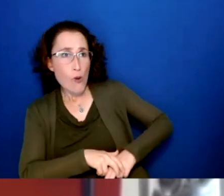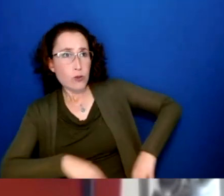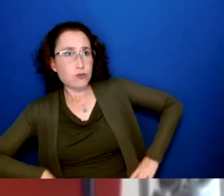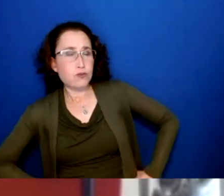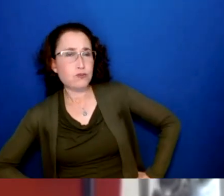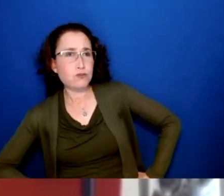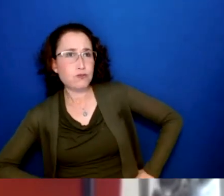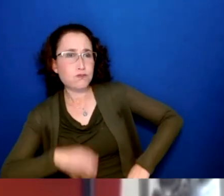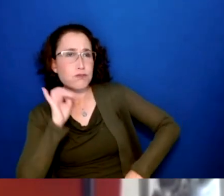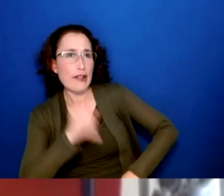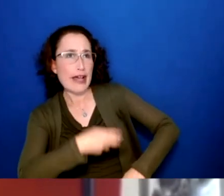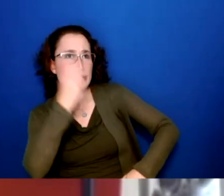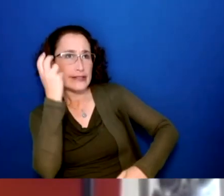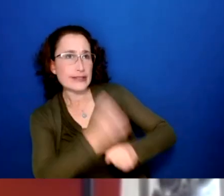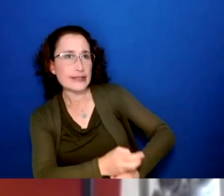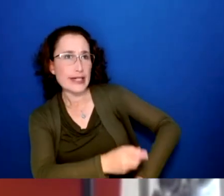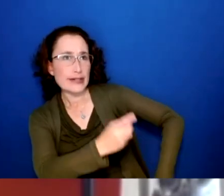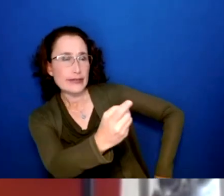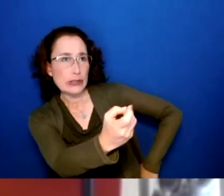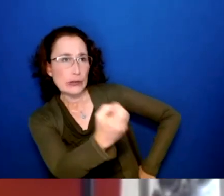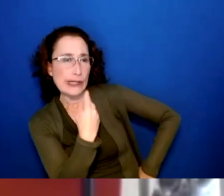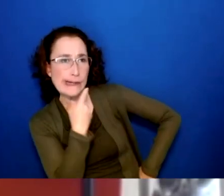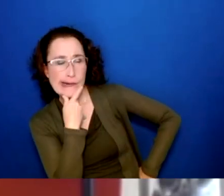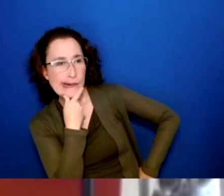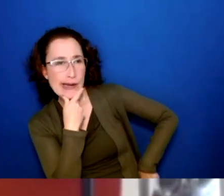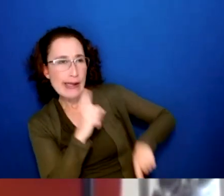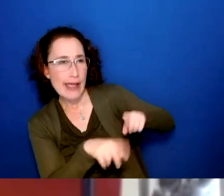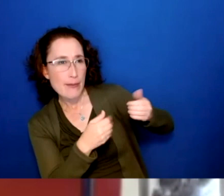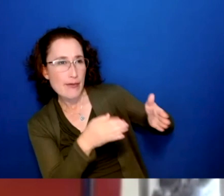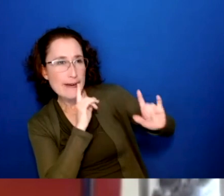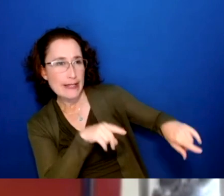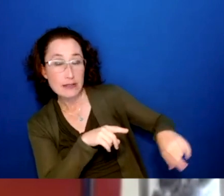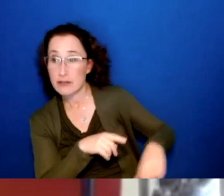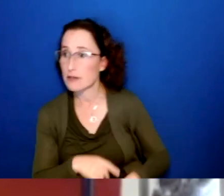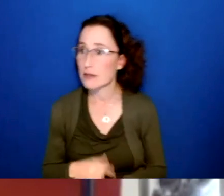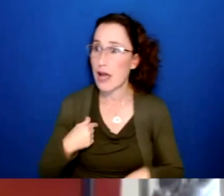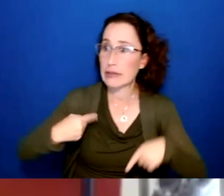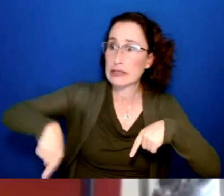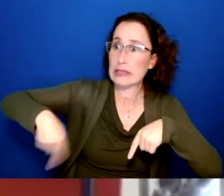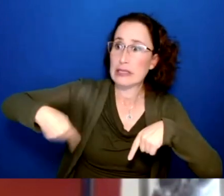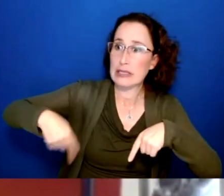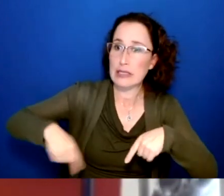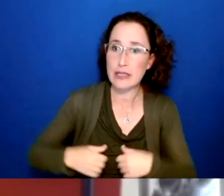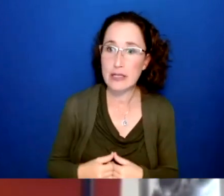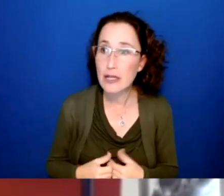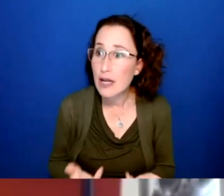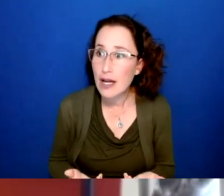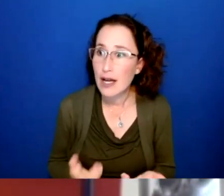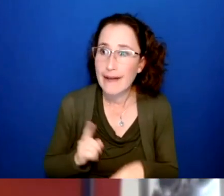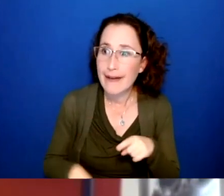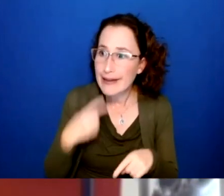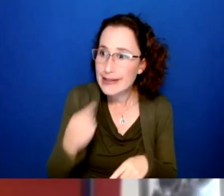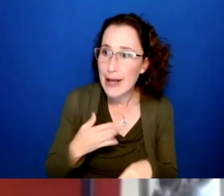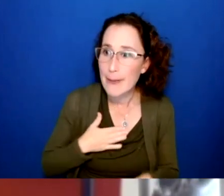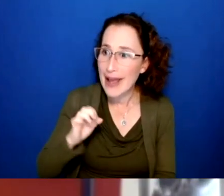tough question. I really can't give you an answer. And I was terrified because I was imagining telling this to my editor.